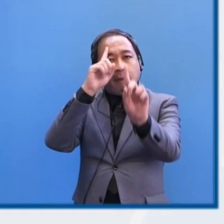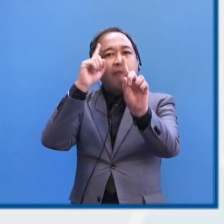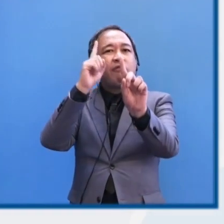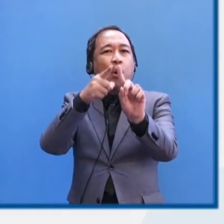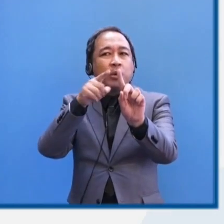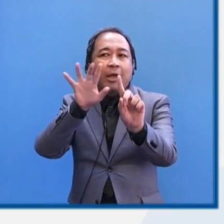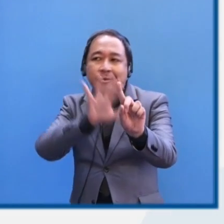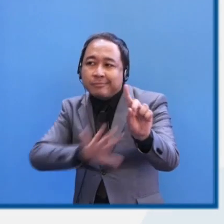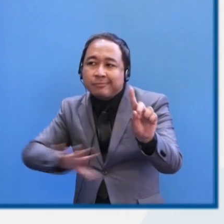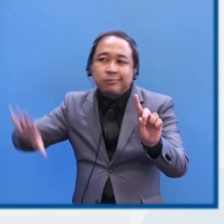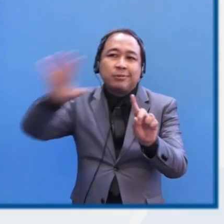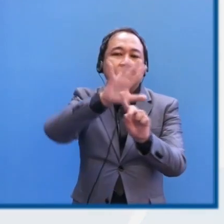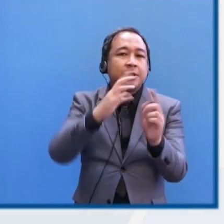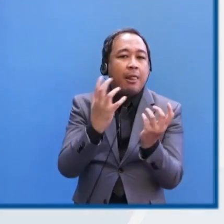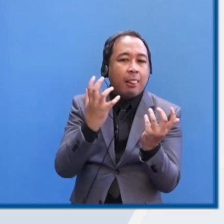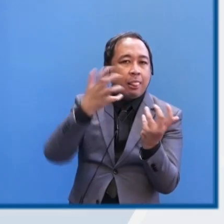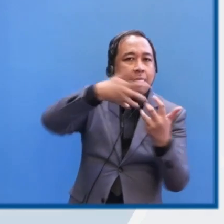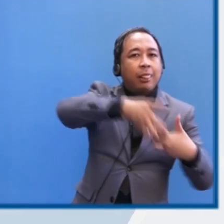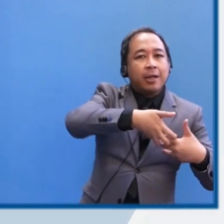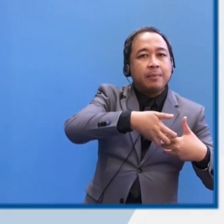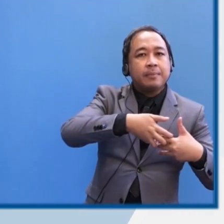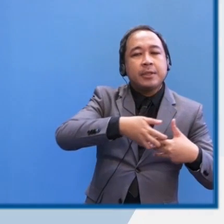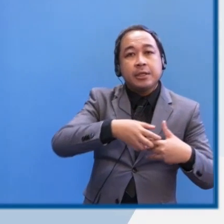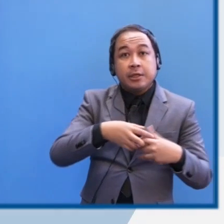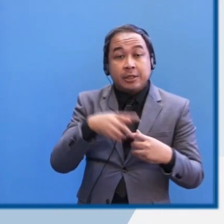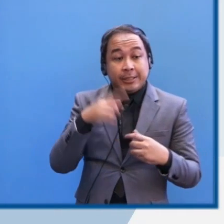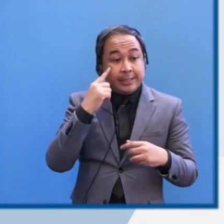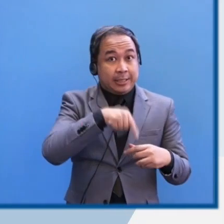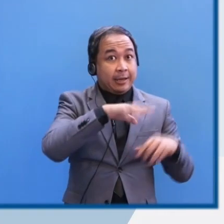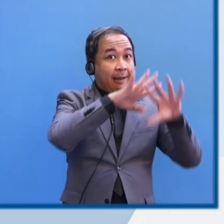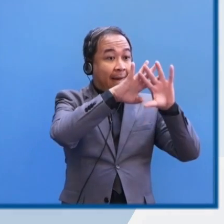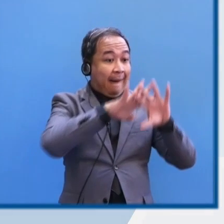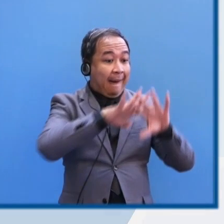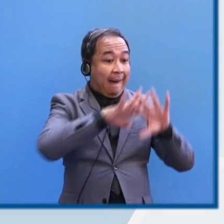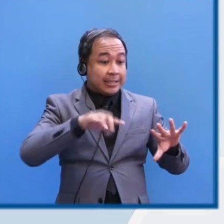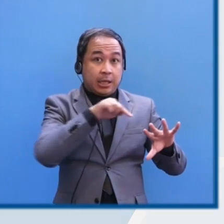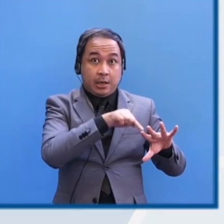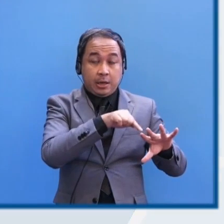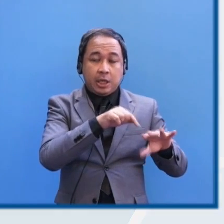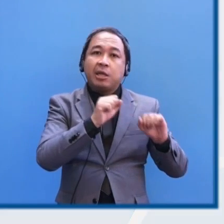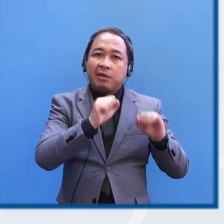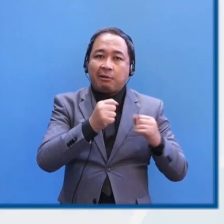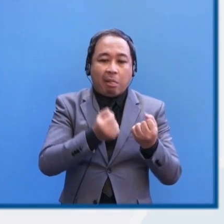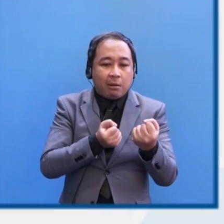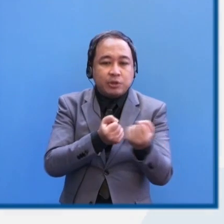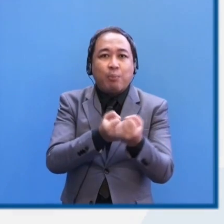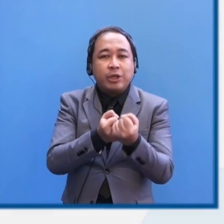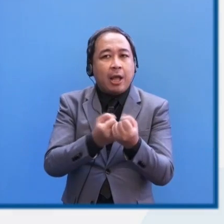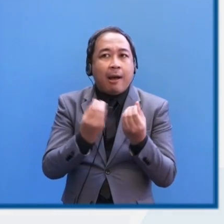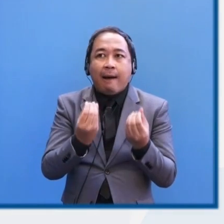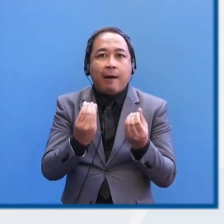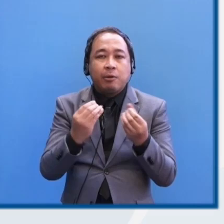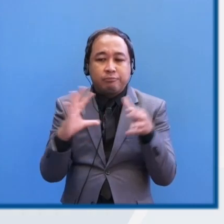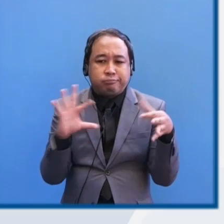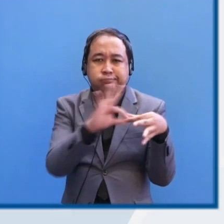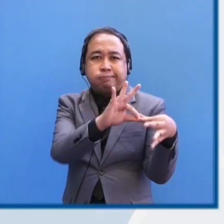if the region is able to help in breaking the silos, I think that the region should